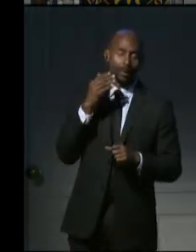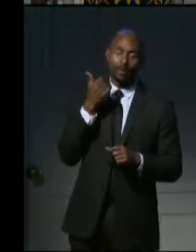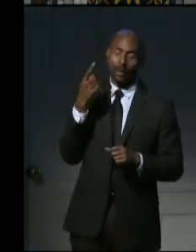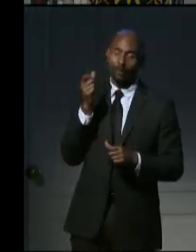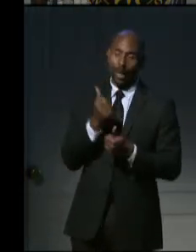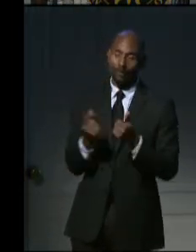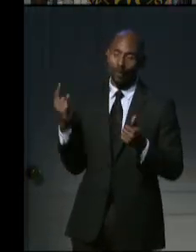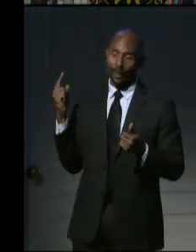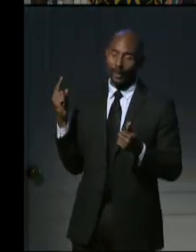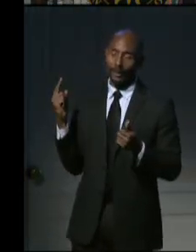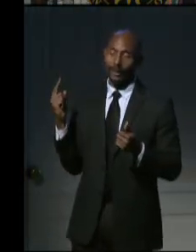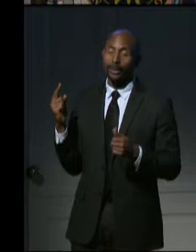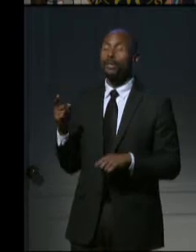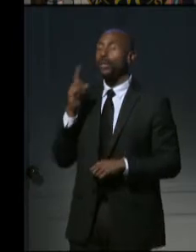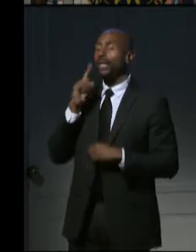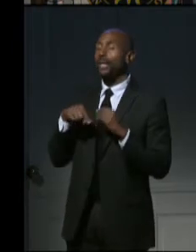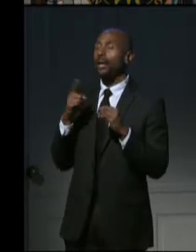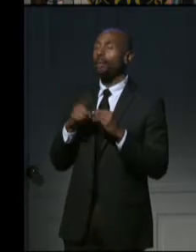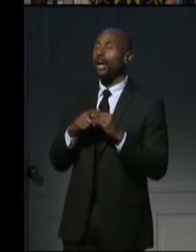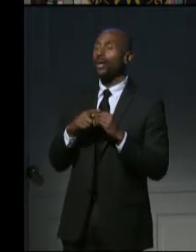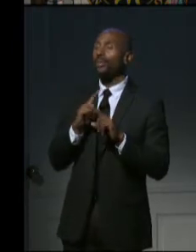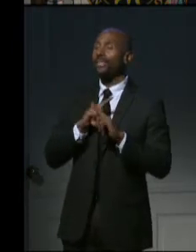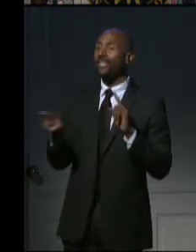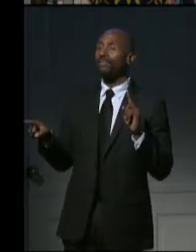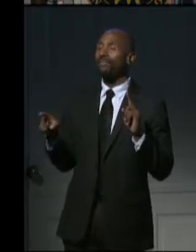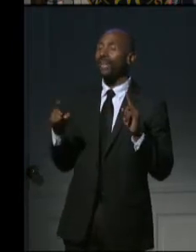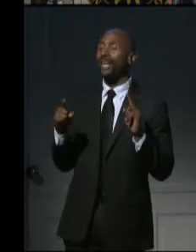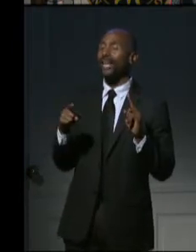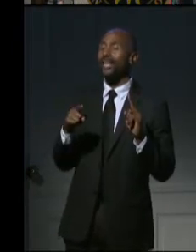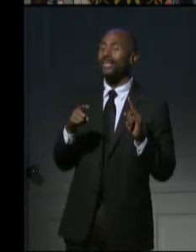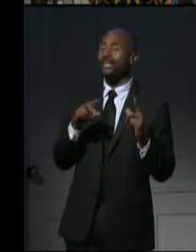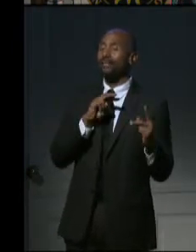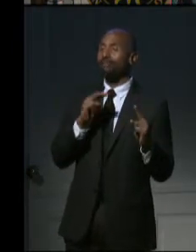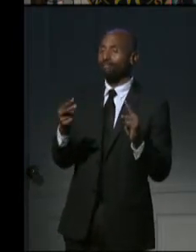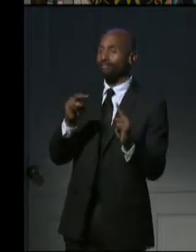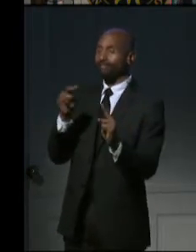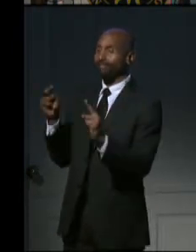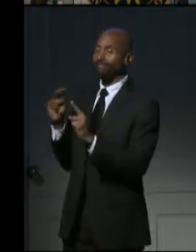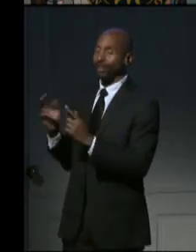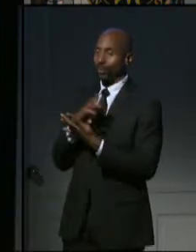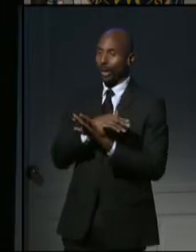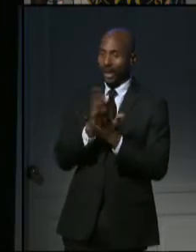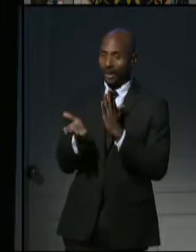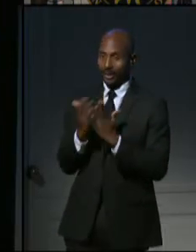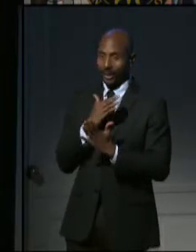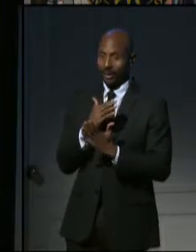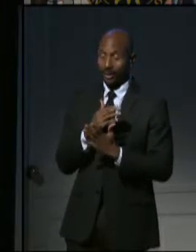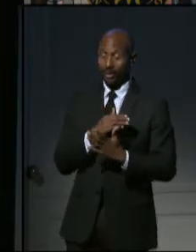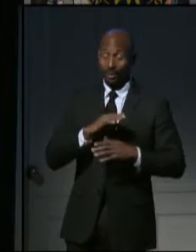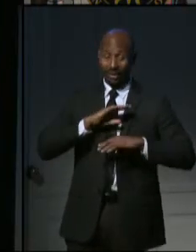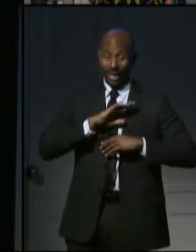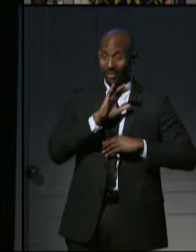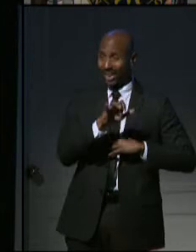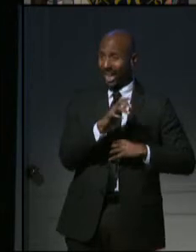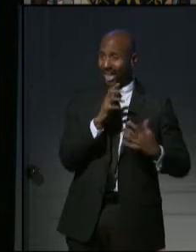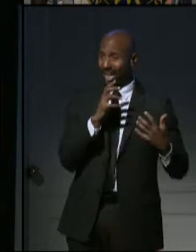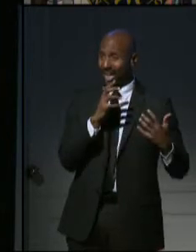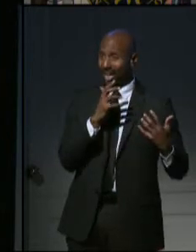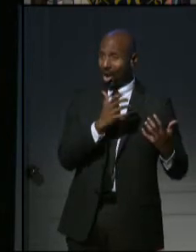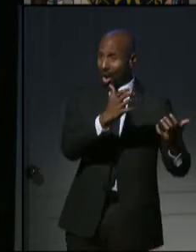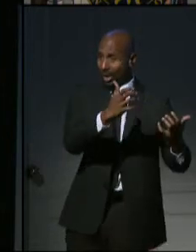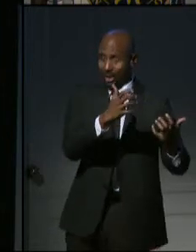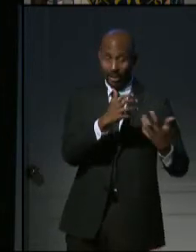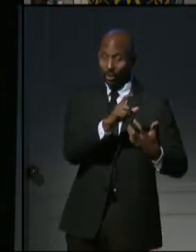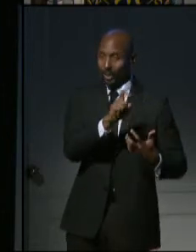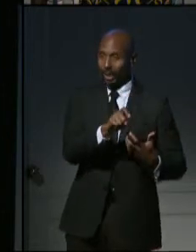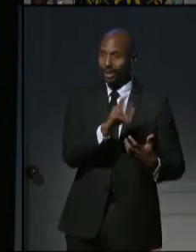So considering a range of voices, in order to meet the needs of an audience, you really need to talk to that audience. It's important to really value